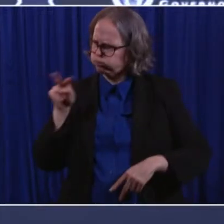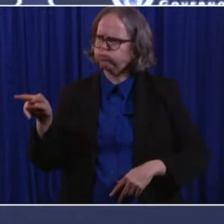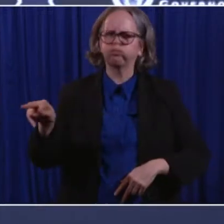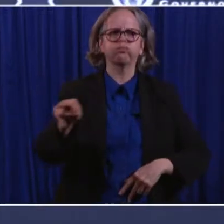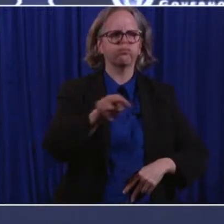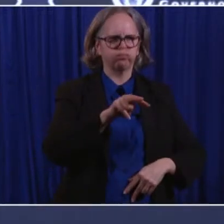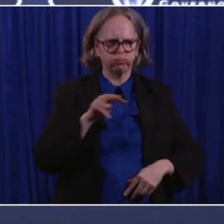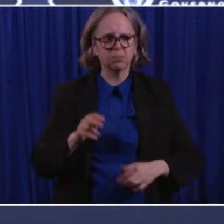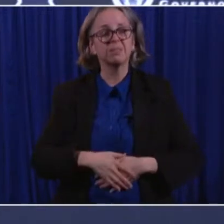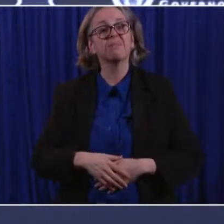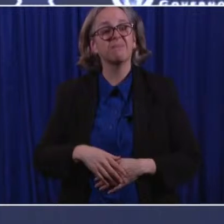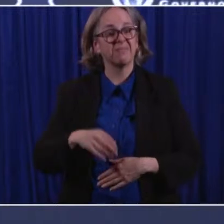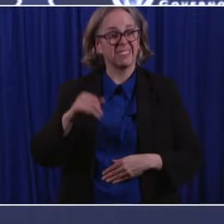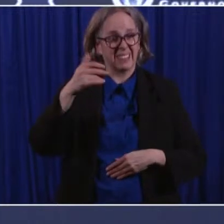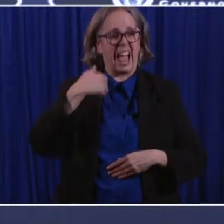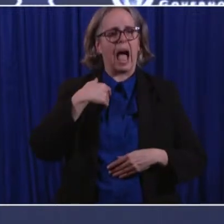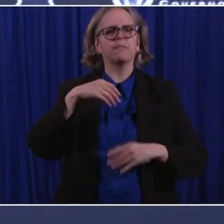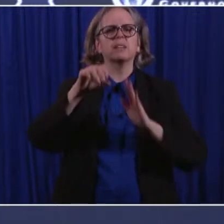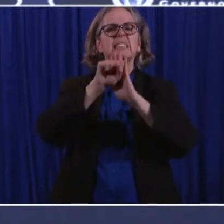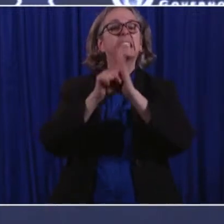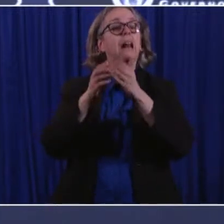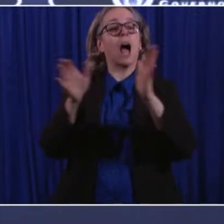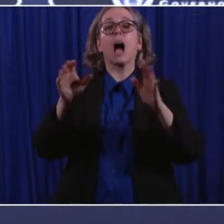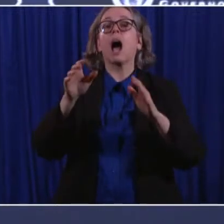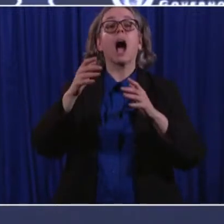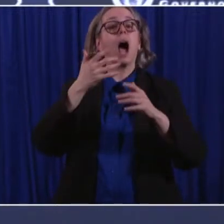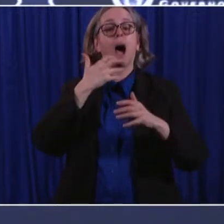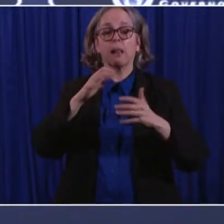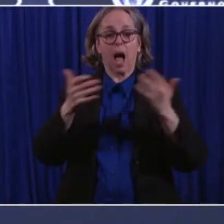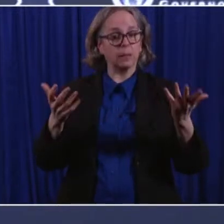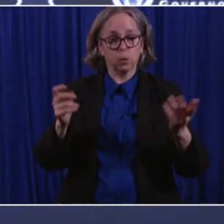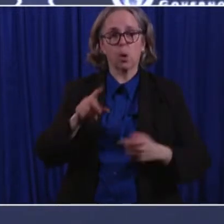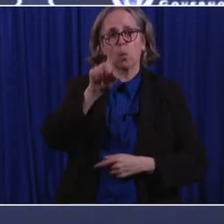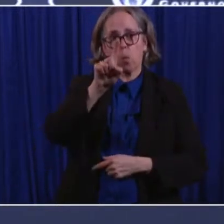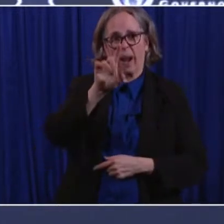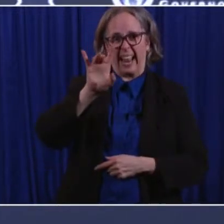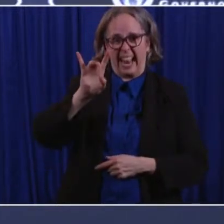is 1-833. It's